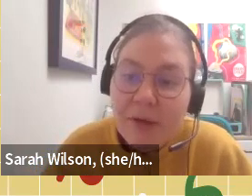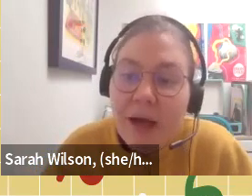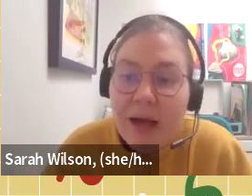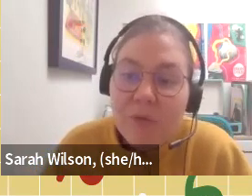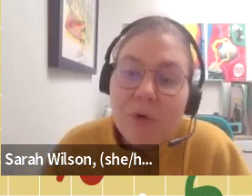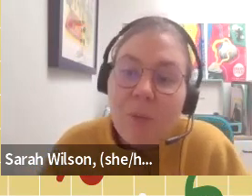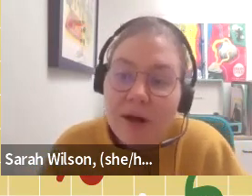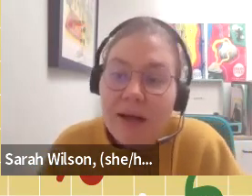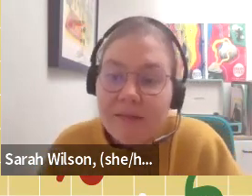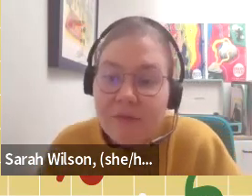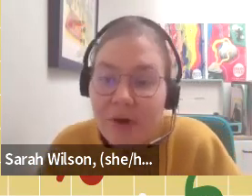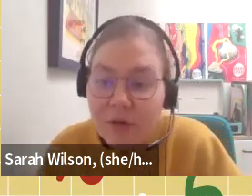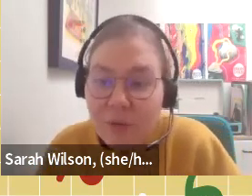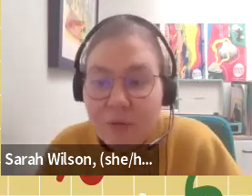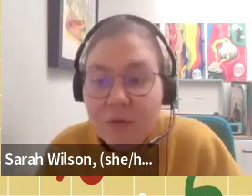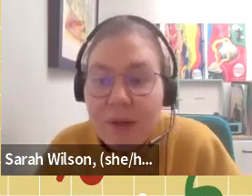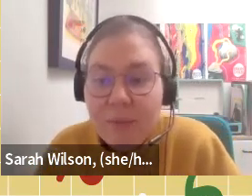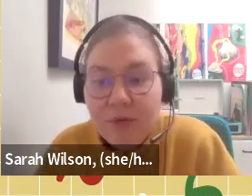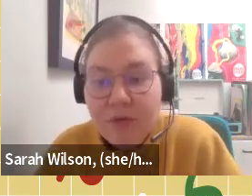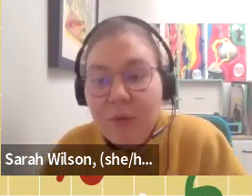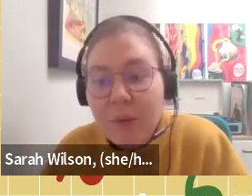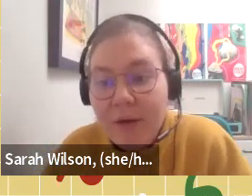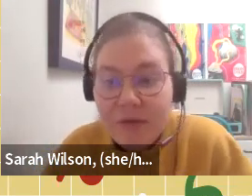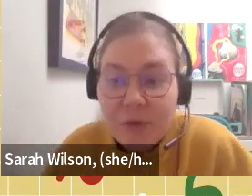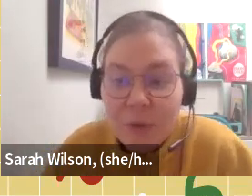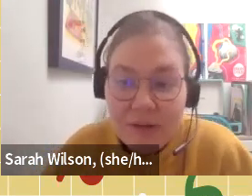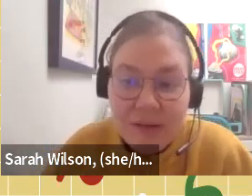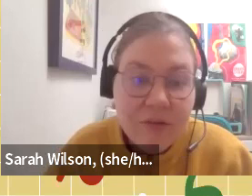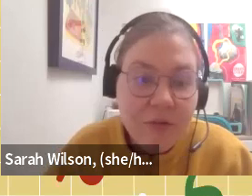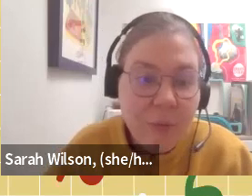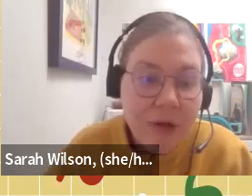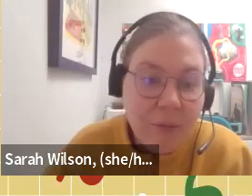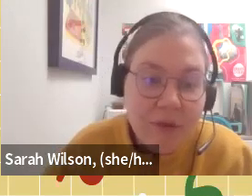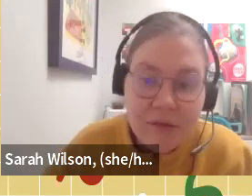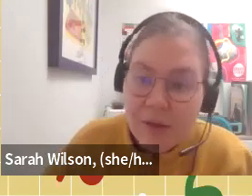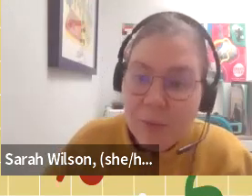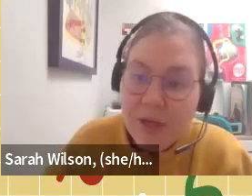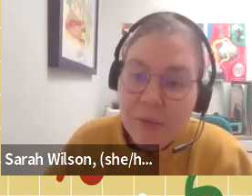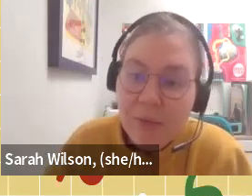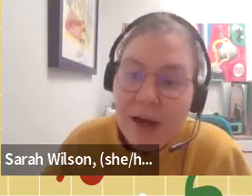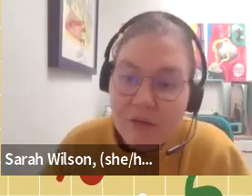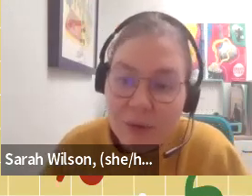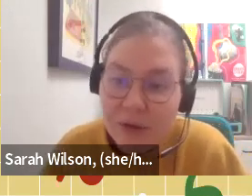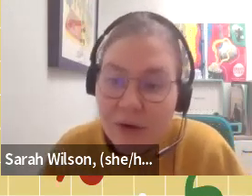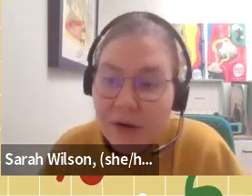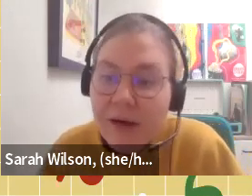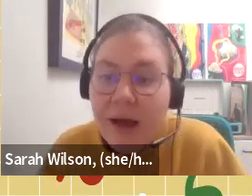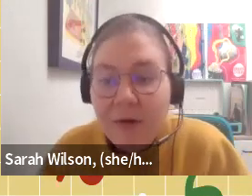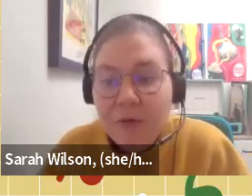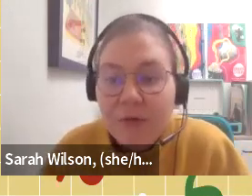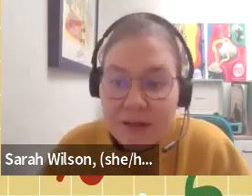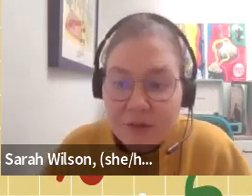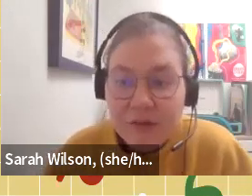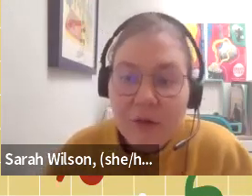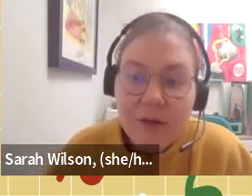p.m. and Room 1 has a virtual room for people to talk about different organisations working with disabled people at 2 o'clock,